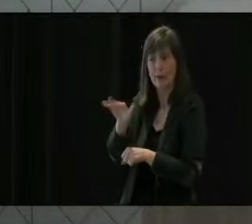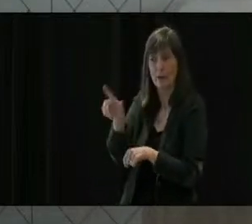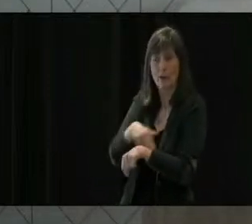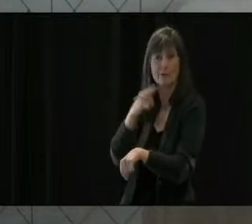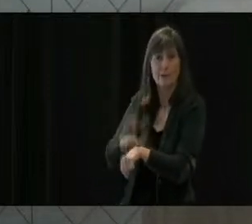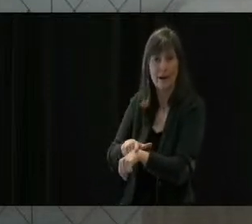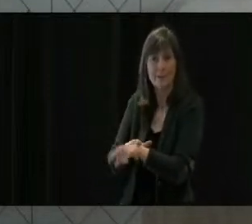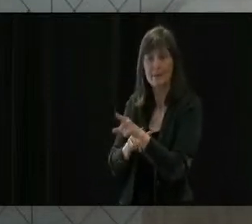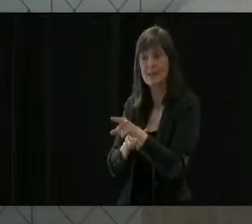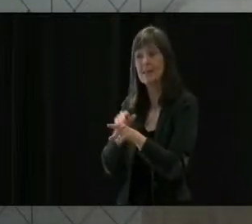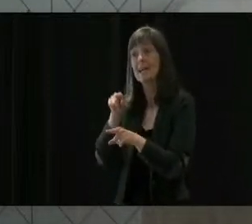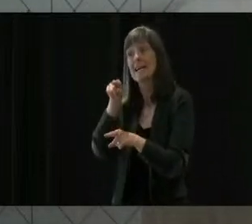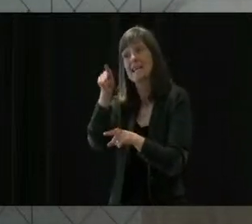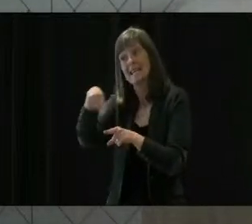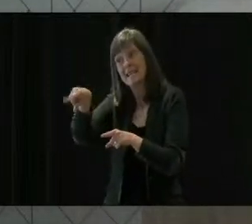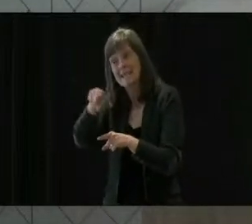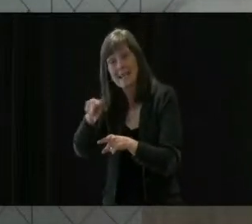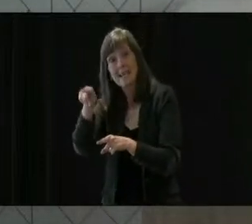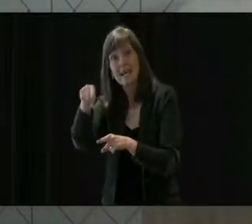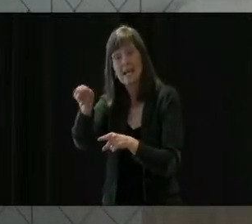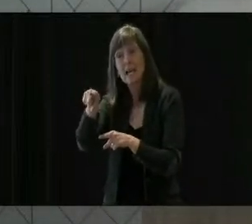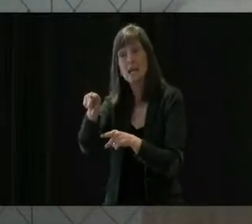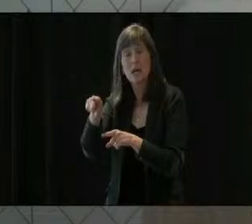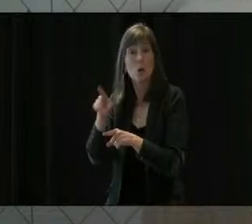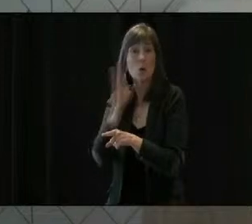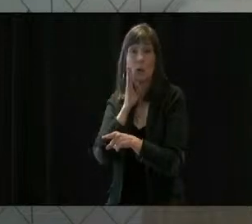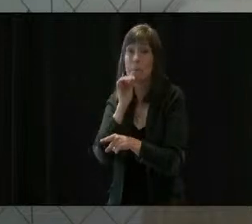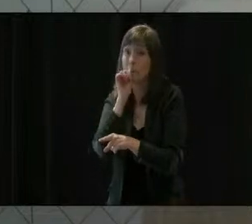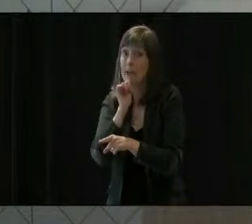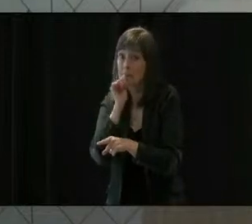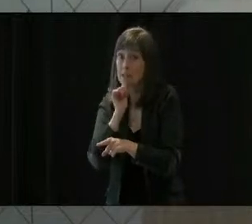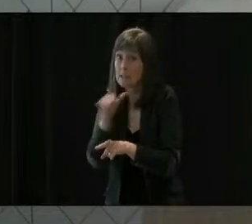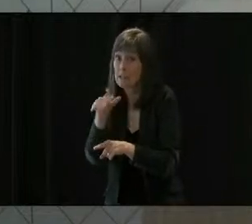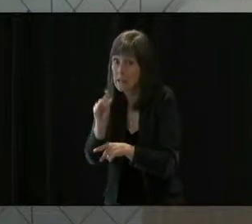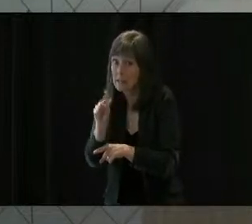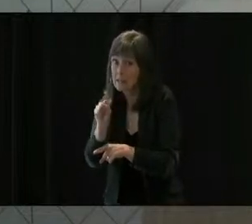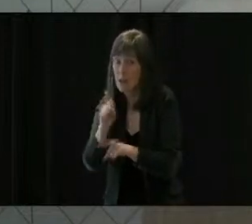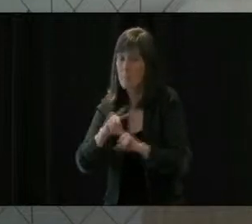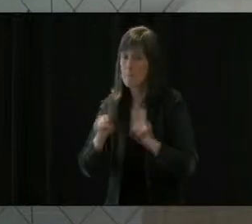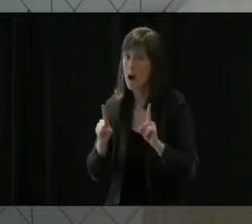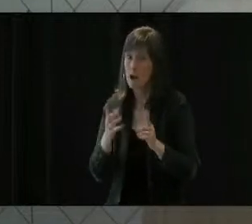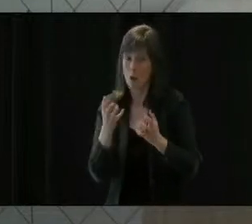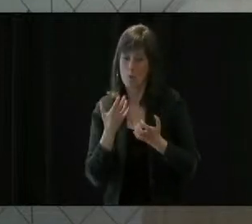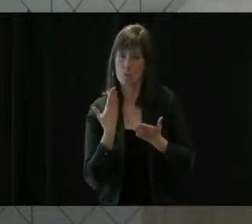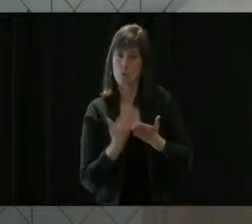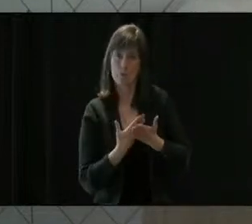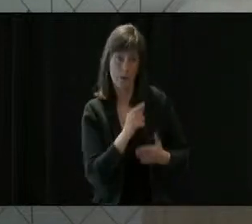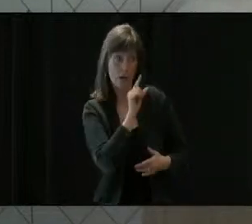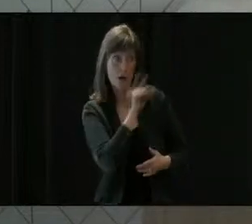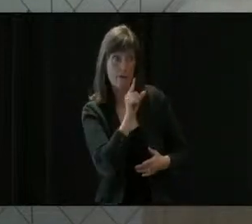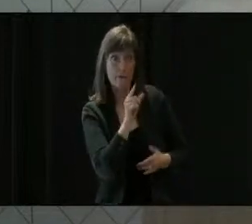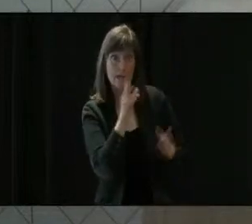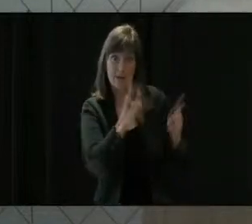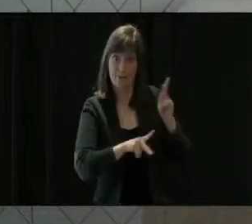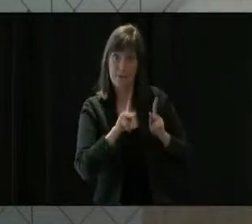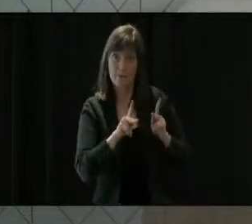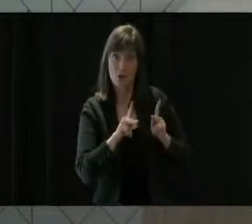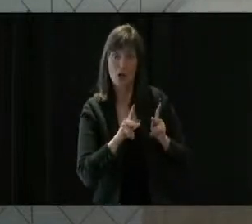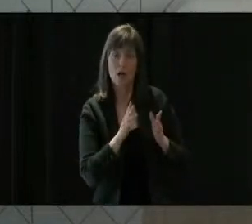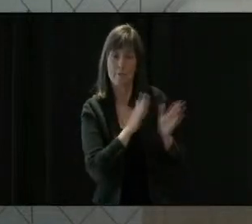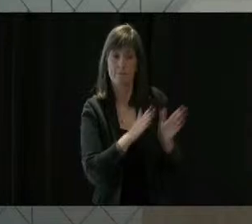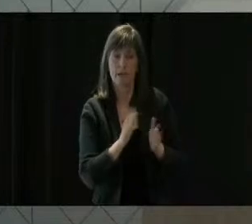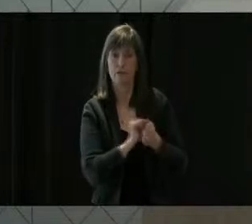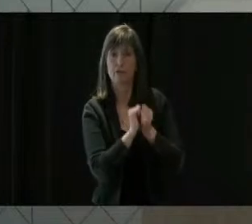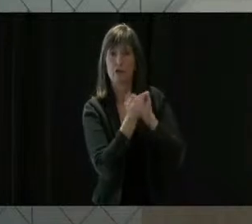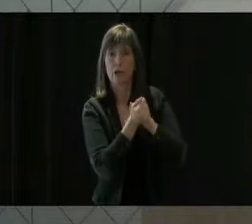professionals in bond rating agencies, they would be patient, but they'd want to see that our government and the people of Newfoundland